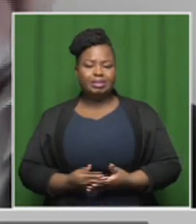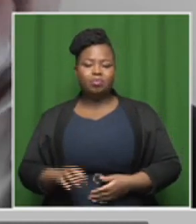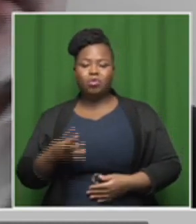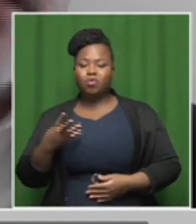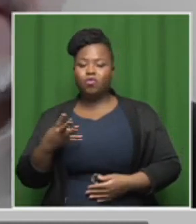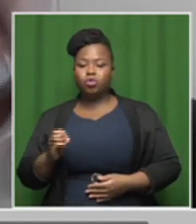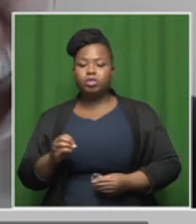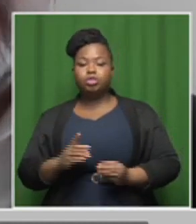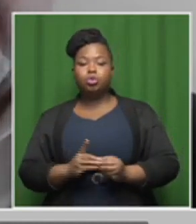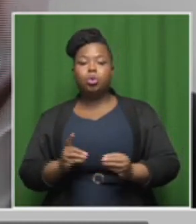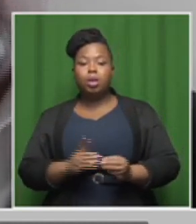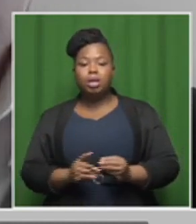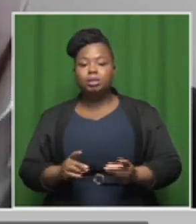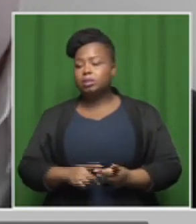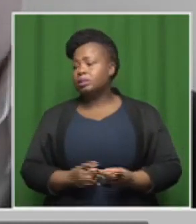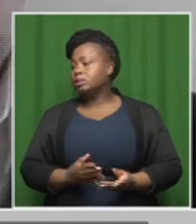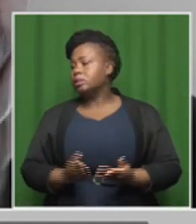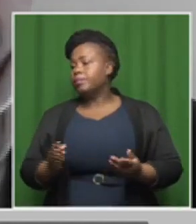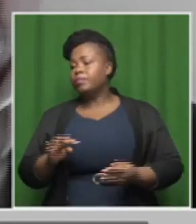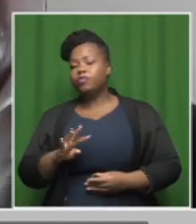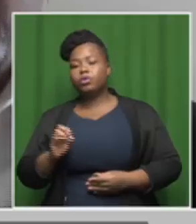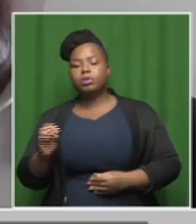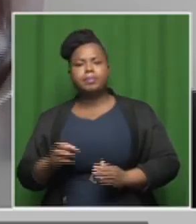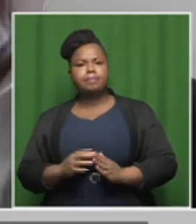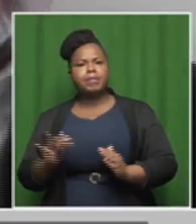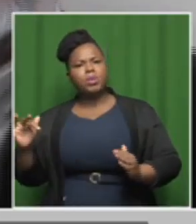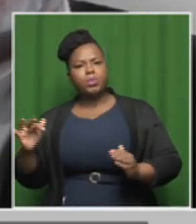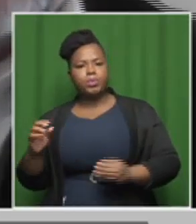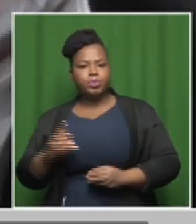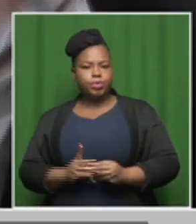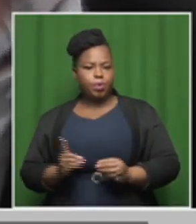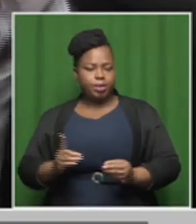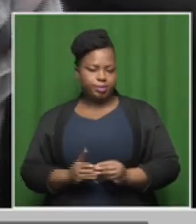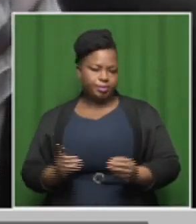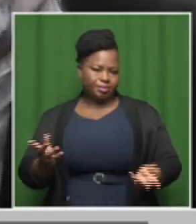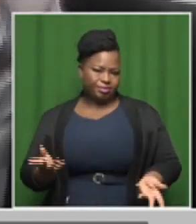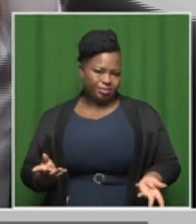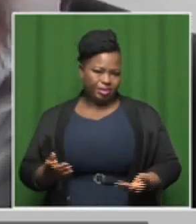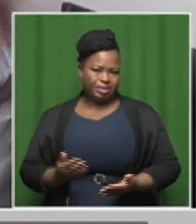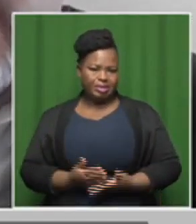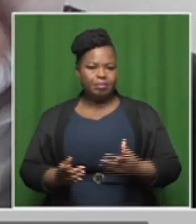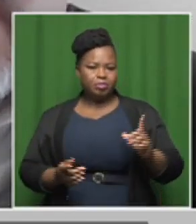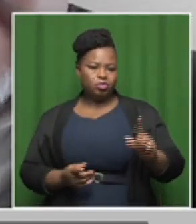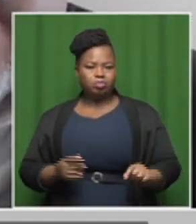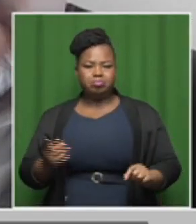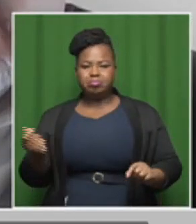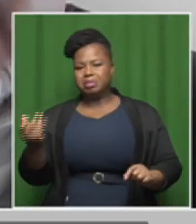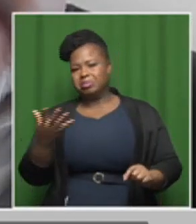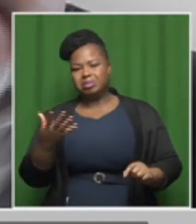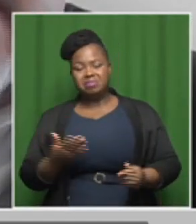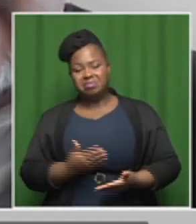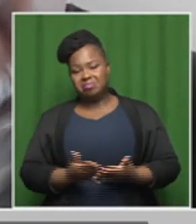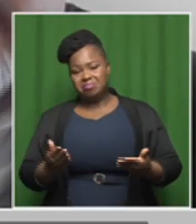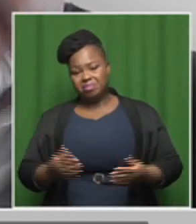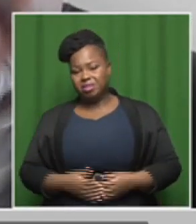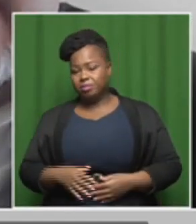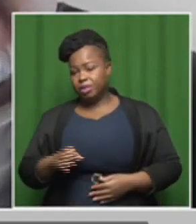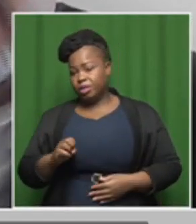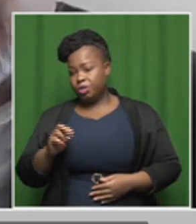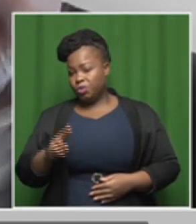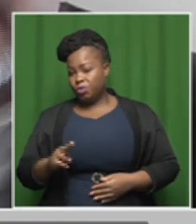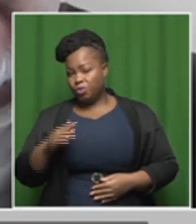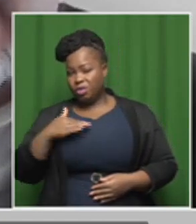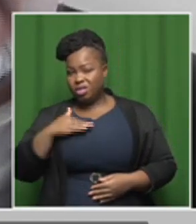$40 and ones that cost $400 million, and everything in between. I don't think the EU has enough in